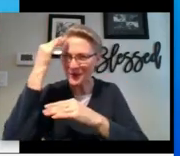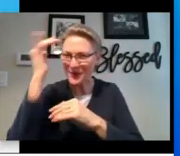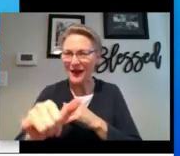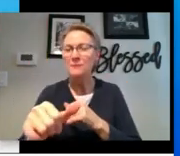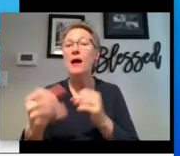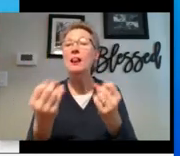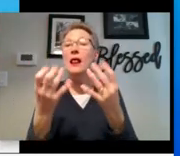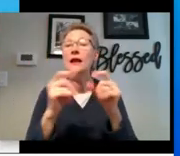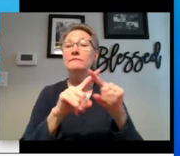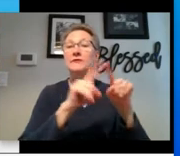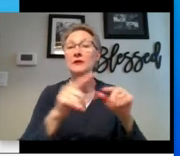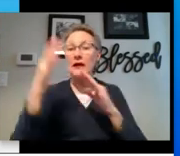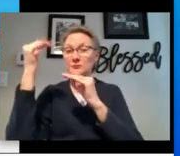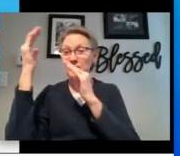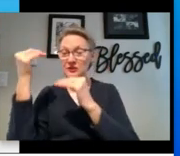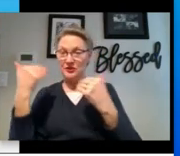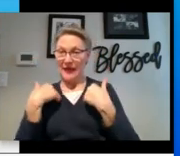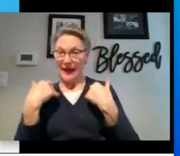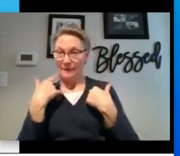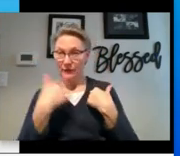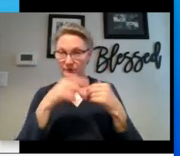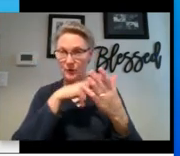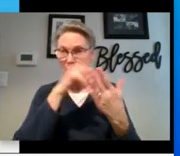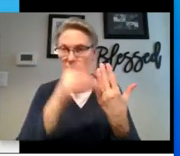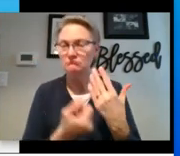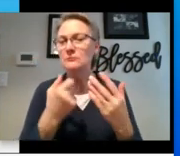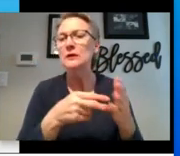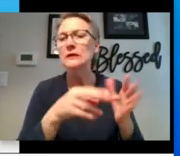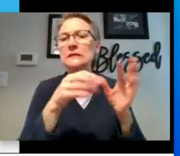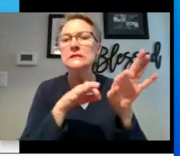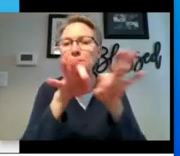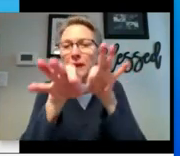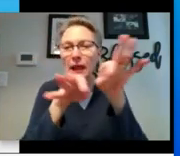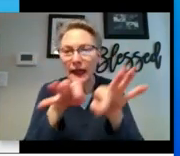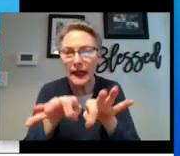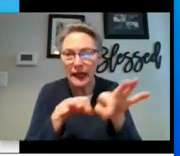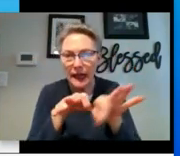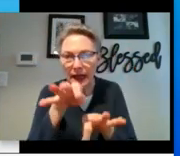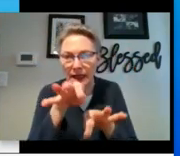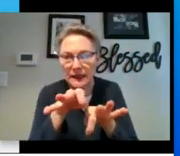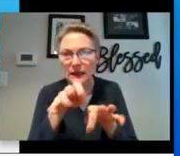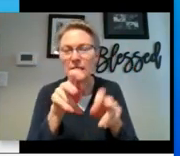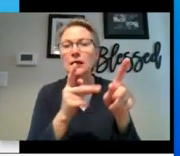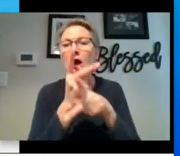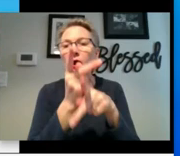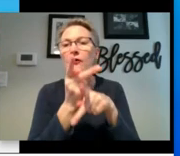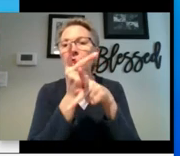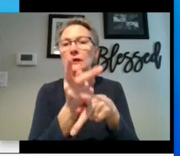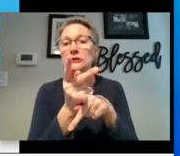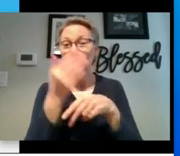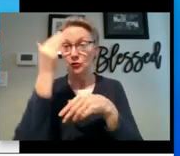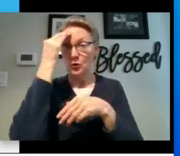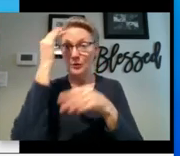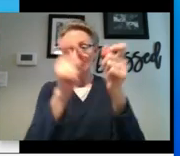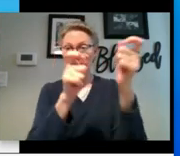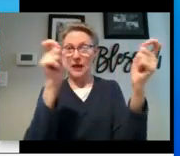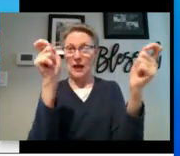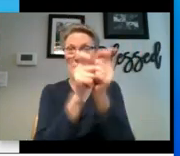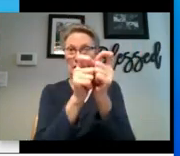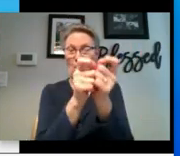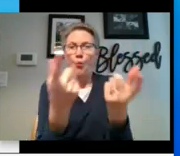different expectations that I have for this project. So I'm going to go through them very explicitly, very carefully, so that you know exactly what I'm